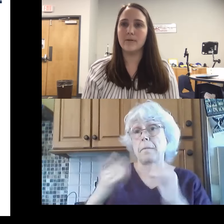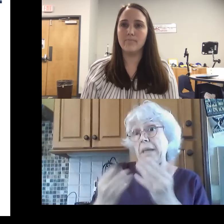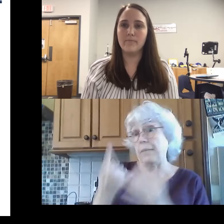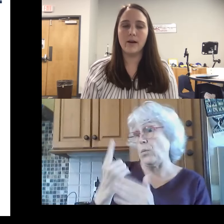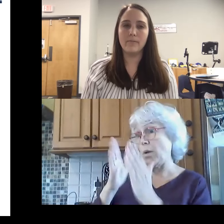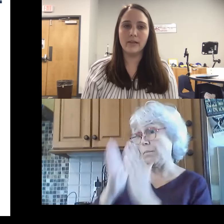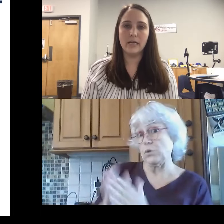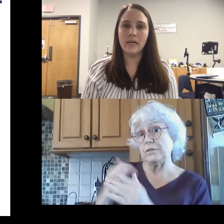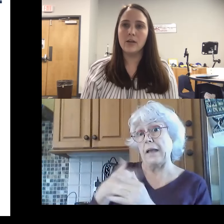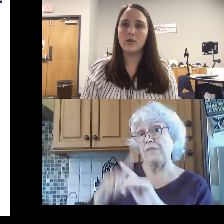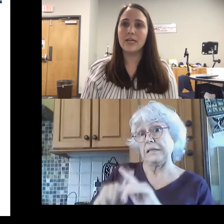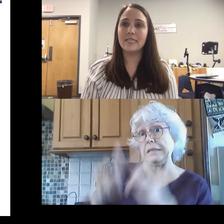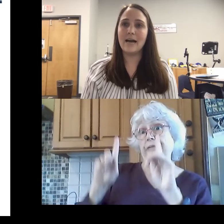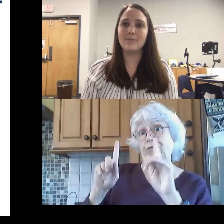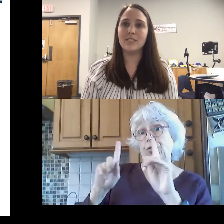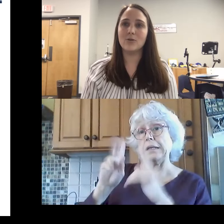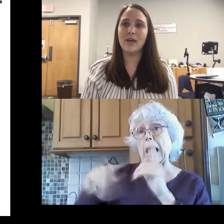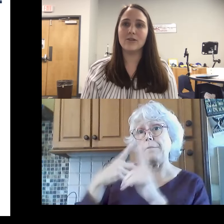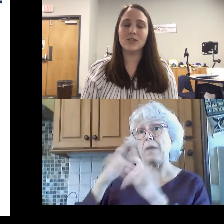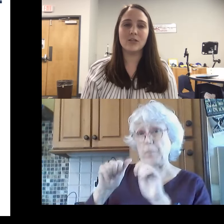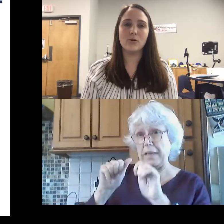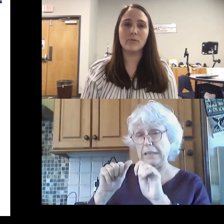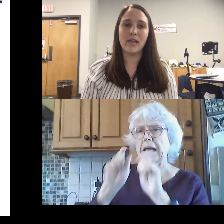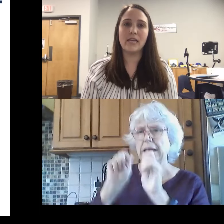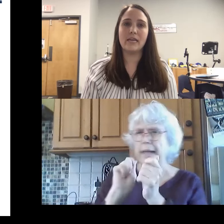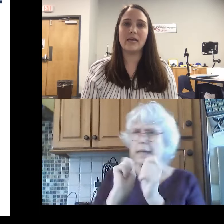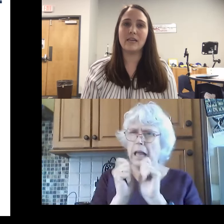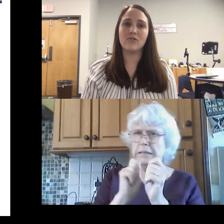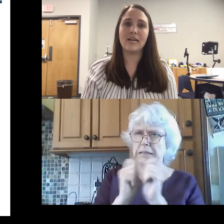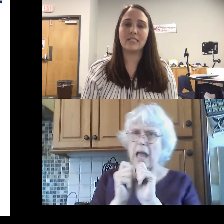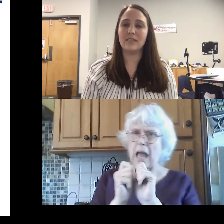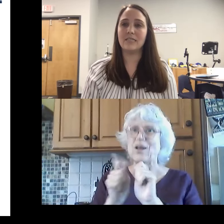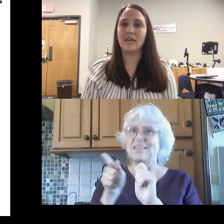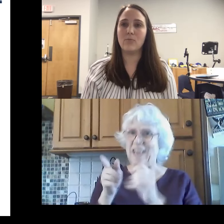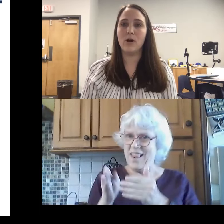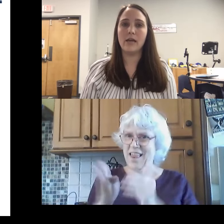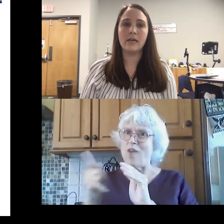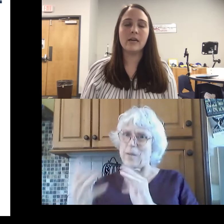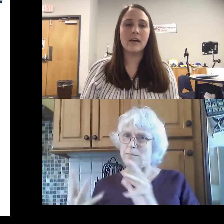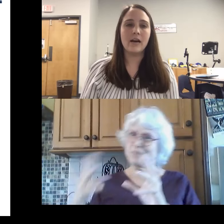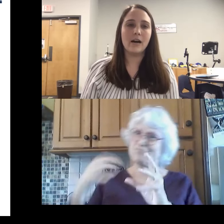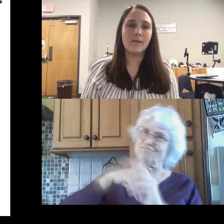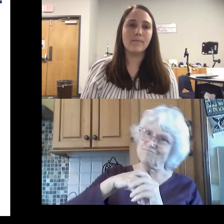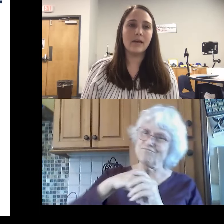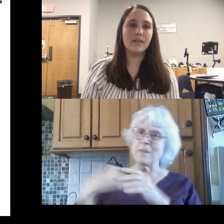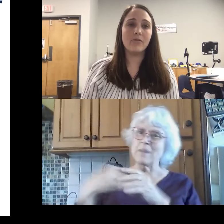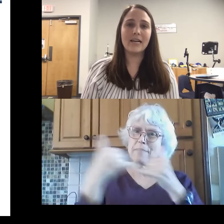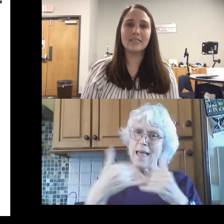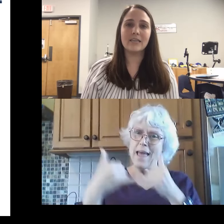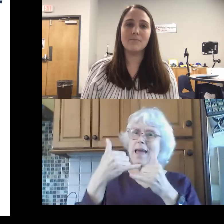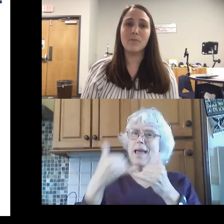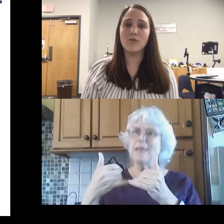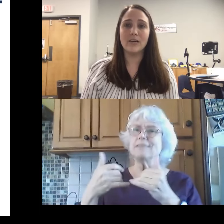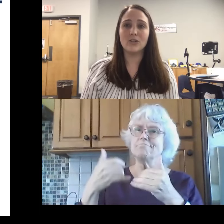type of ability, you can adapt it so they are still playing and interacting in the same way. And then